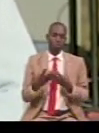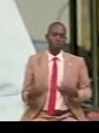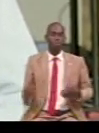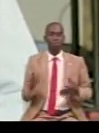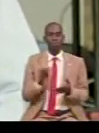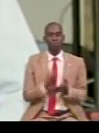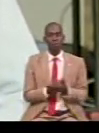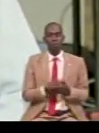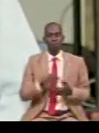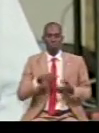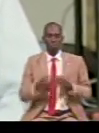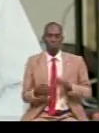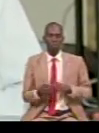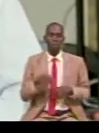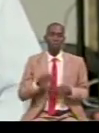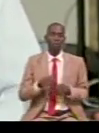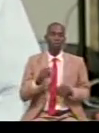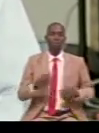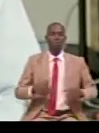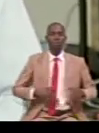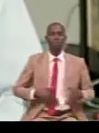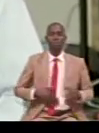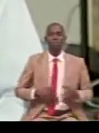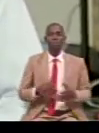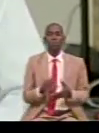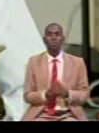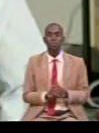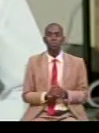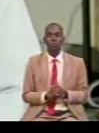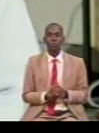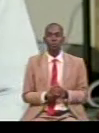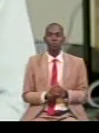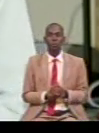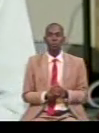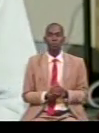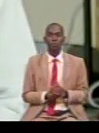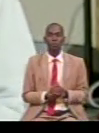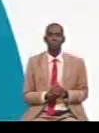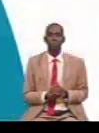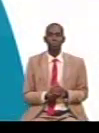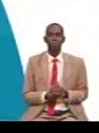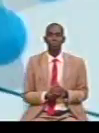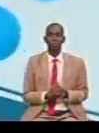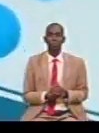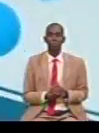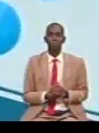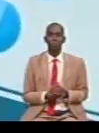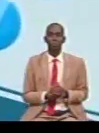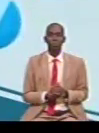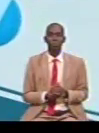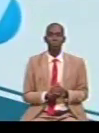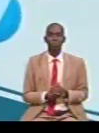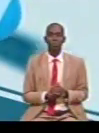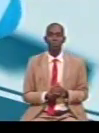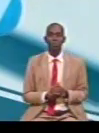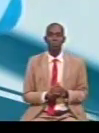or the movement of things from the abdomen to the chest. So that's the hiato hernia. Thank you.